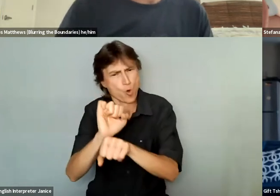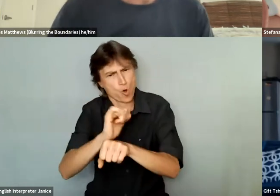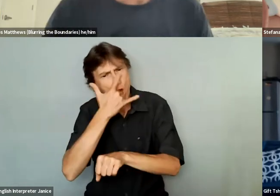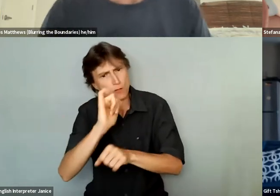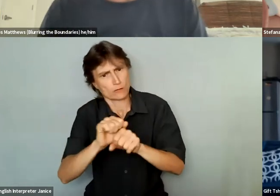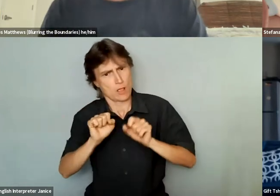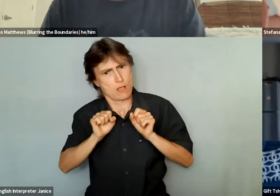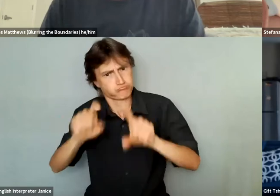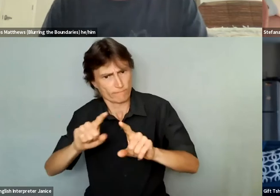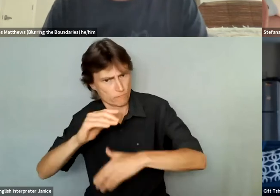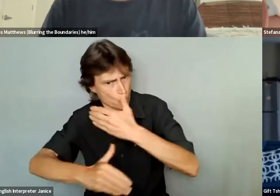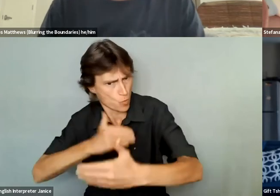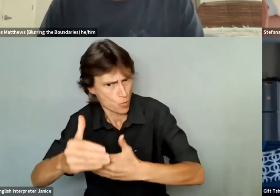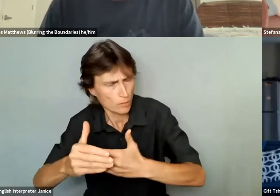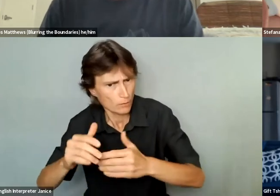like to